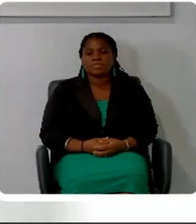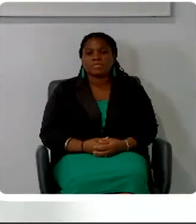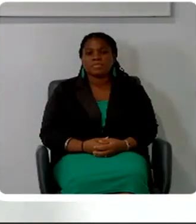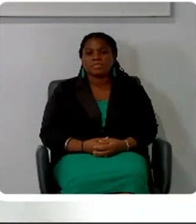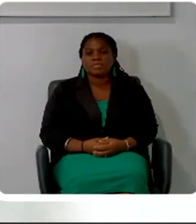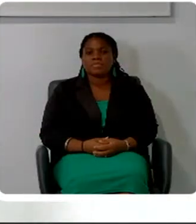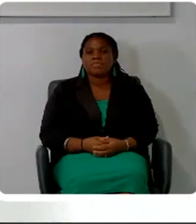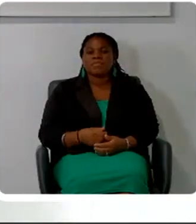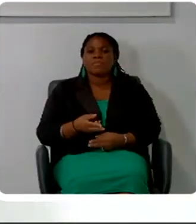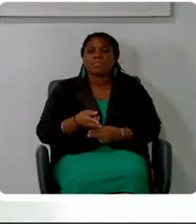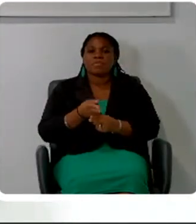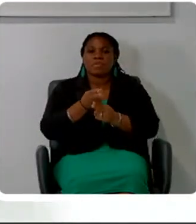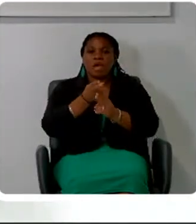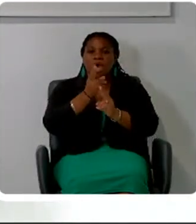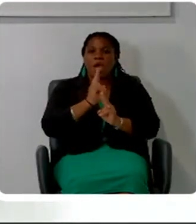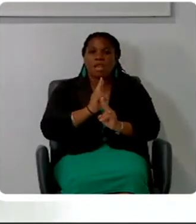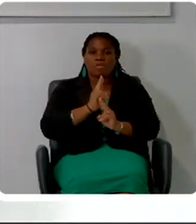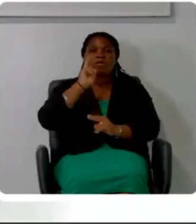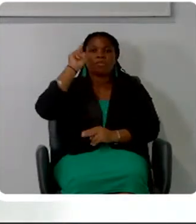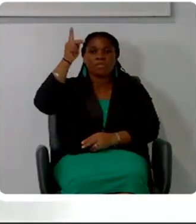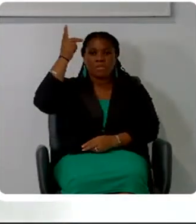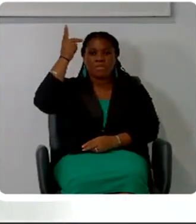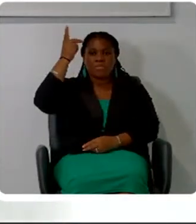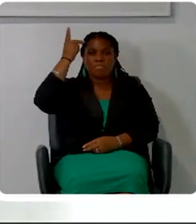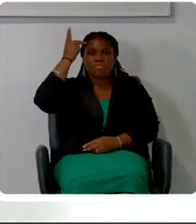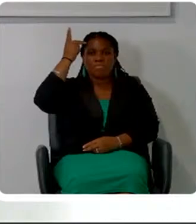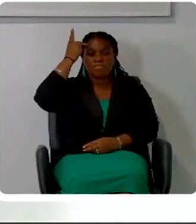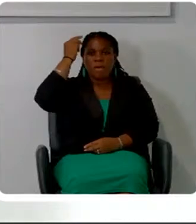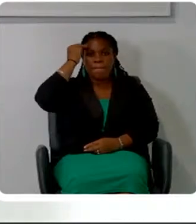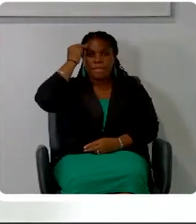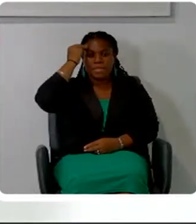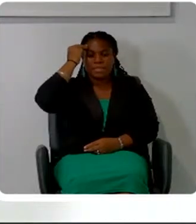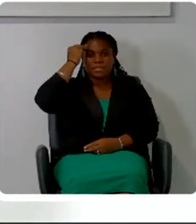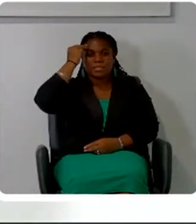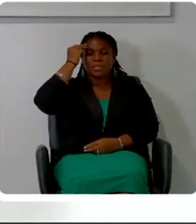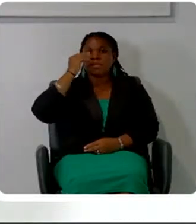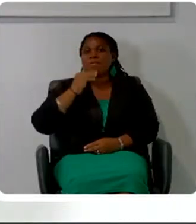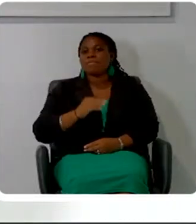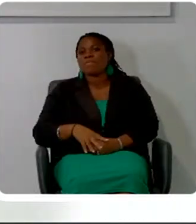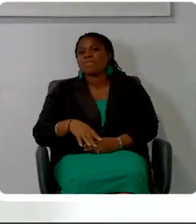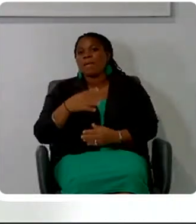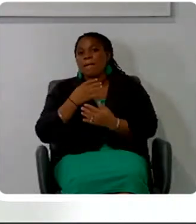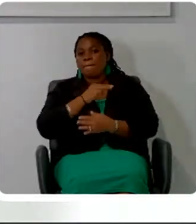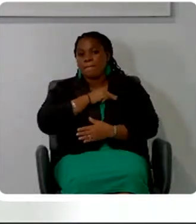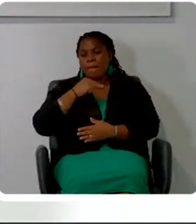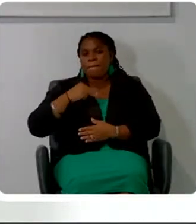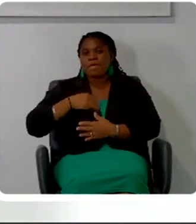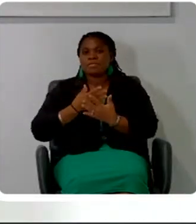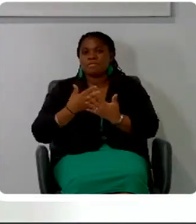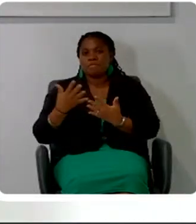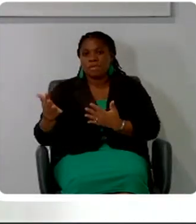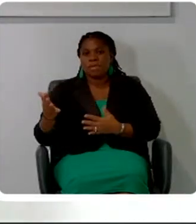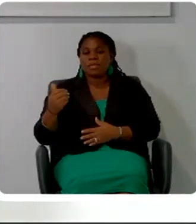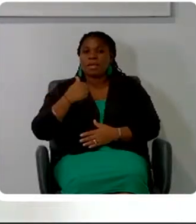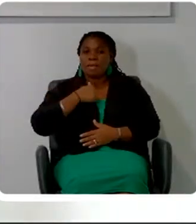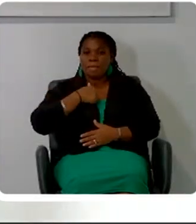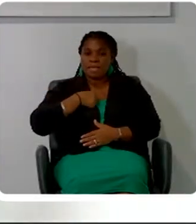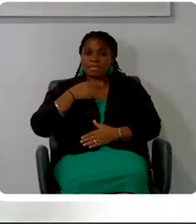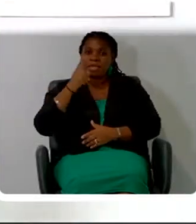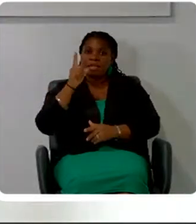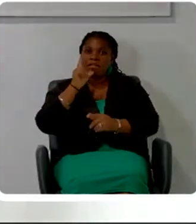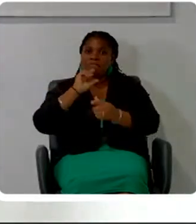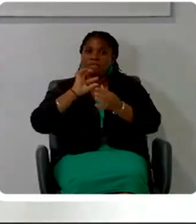Honorable Prime Minister, Dr. Terrance Drew, members of the media, Mrs. Lanicia Collins-Williams, our sign language